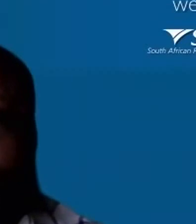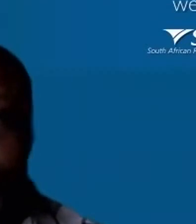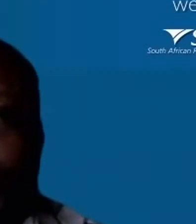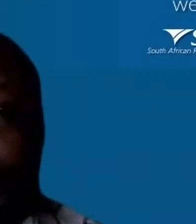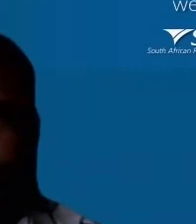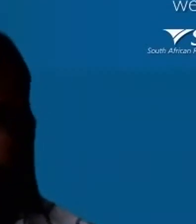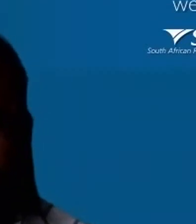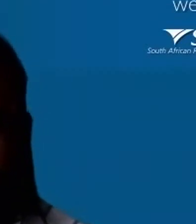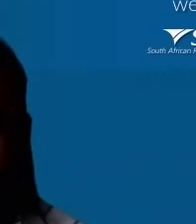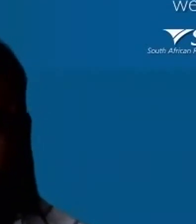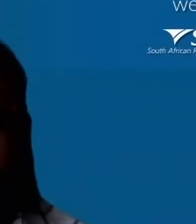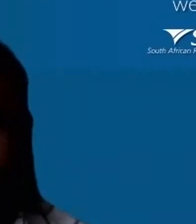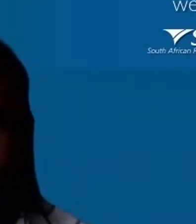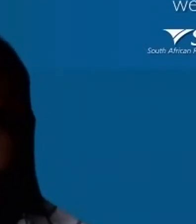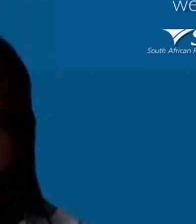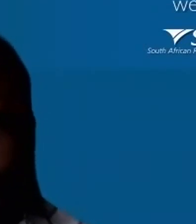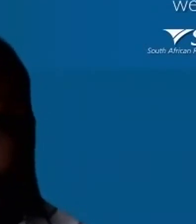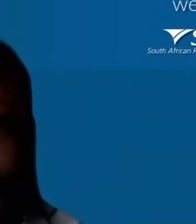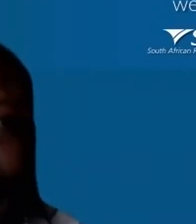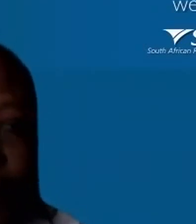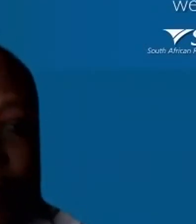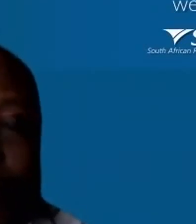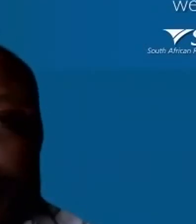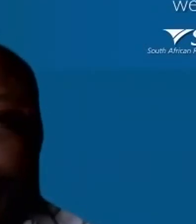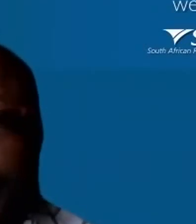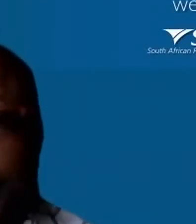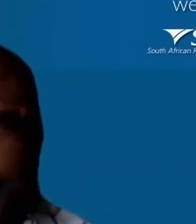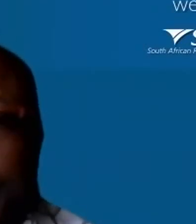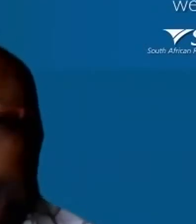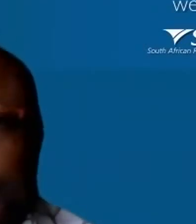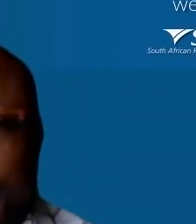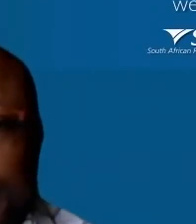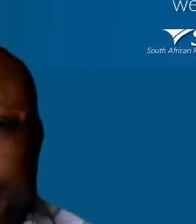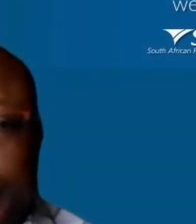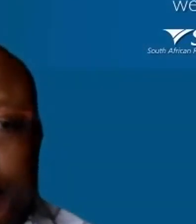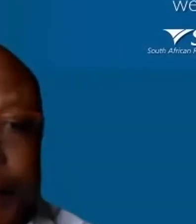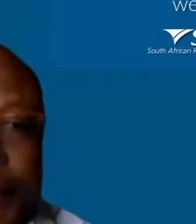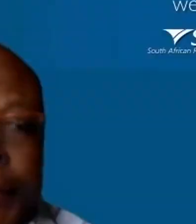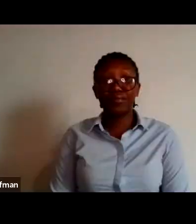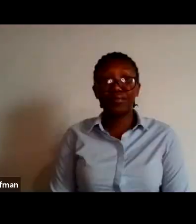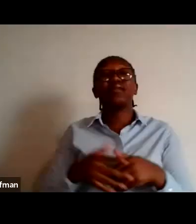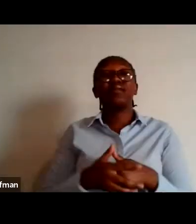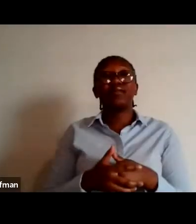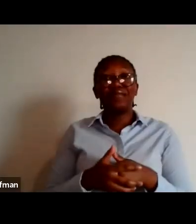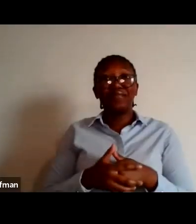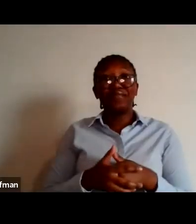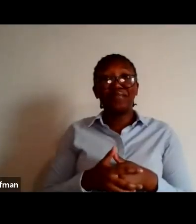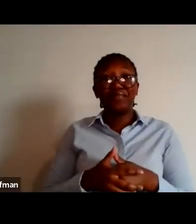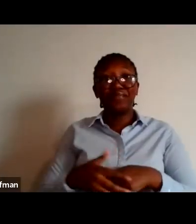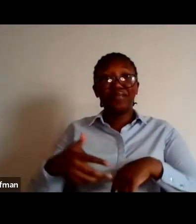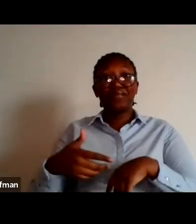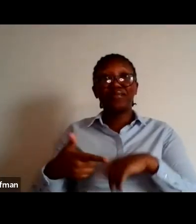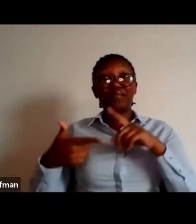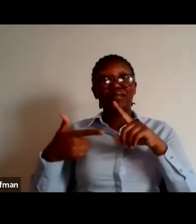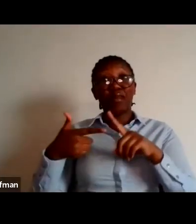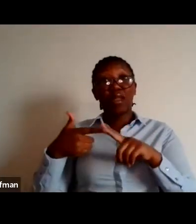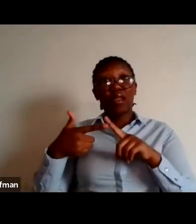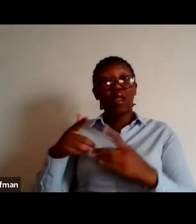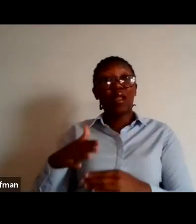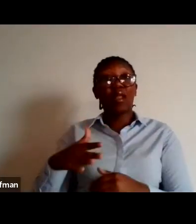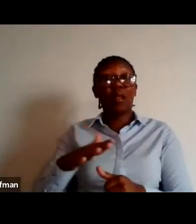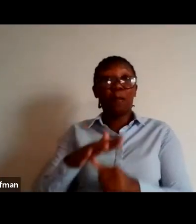Good evening, Program Director, as well as the keynote speaker, Memory